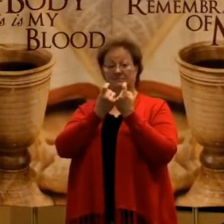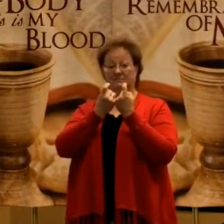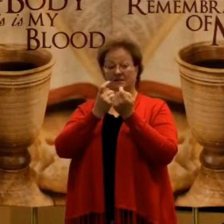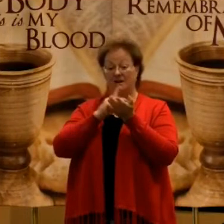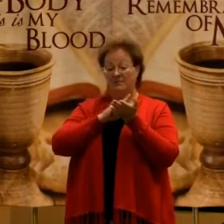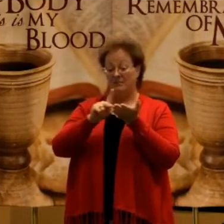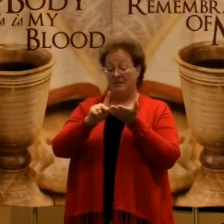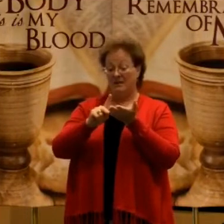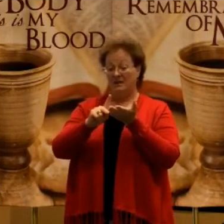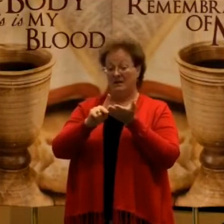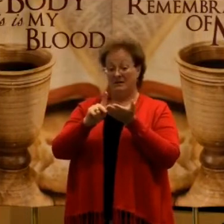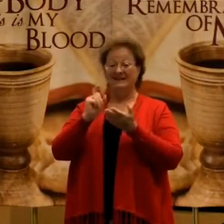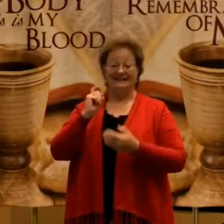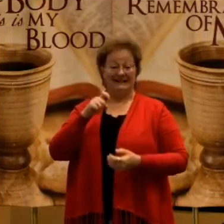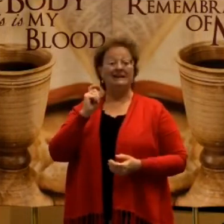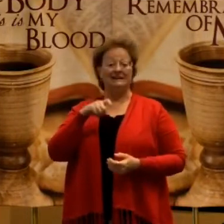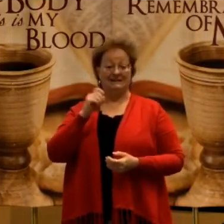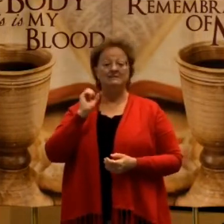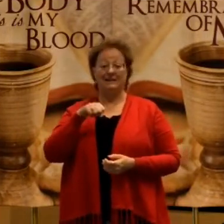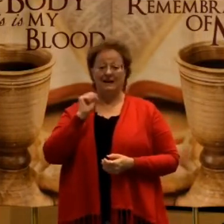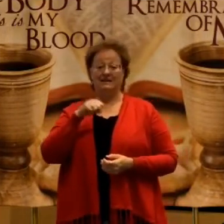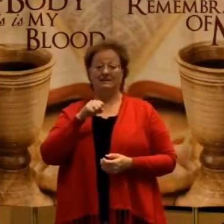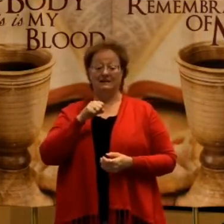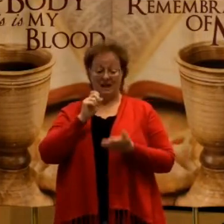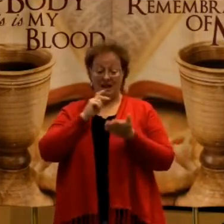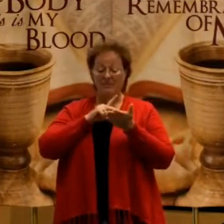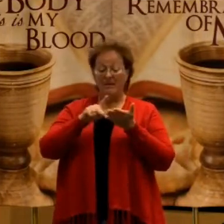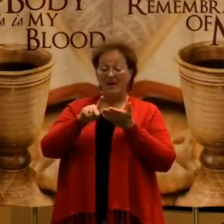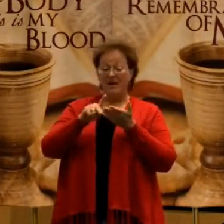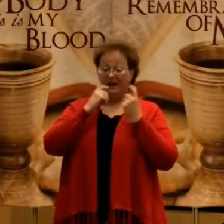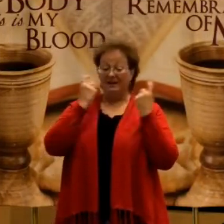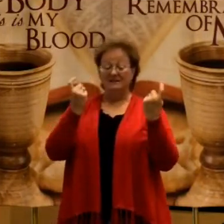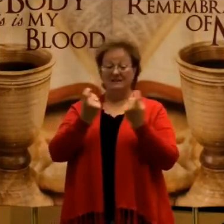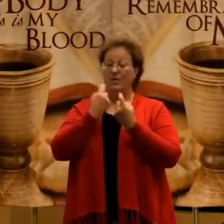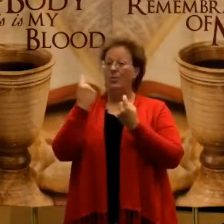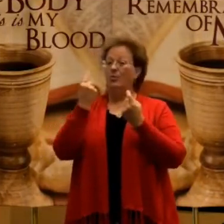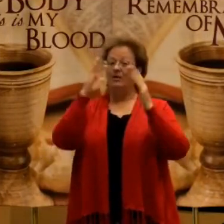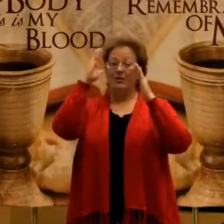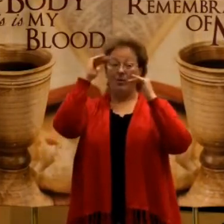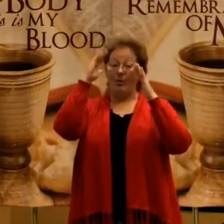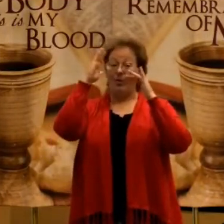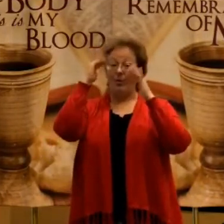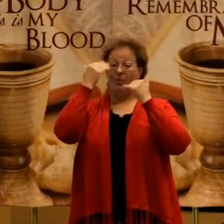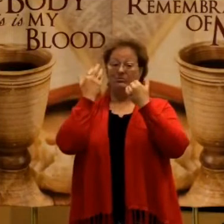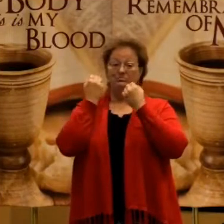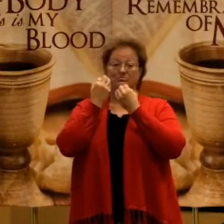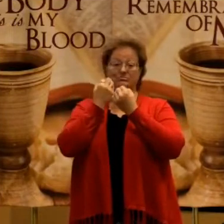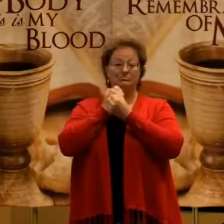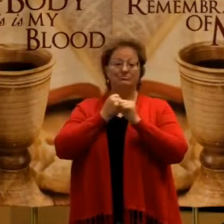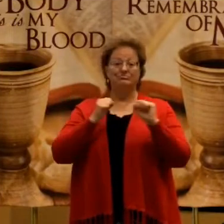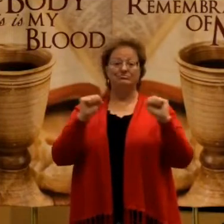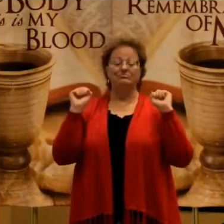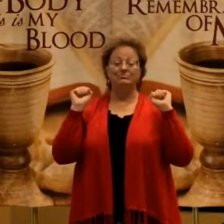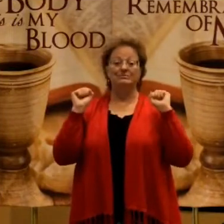their sin is what they needed. Atonement for their sin was the only hope that would get them out of their hole of